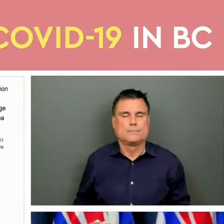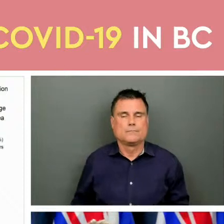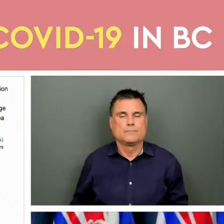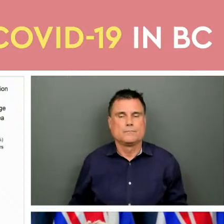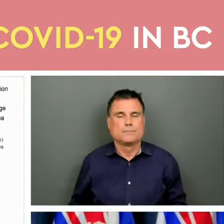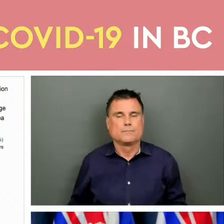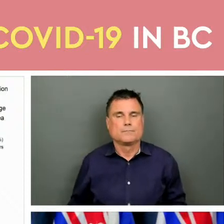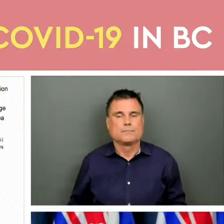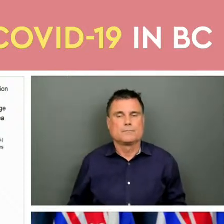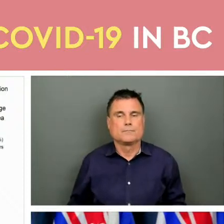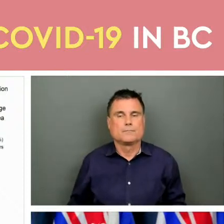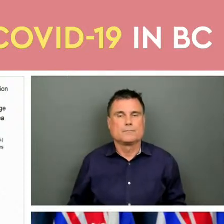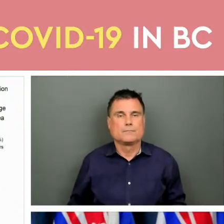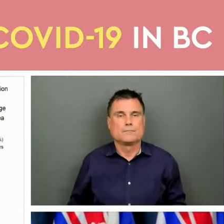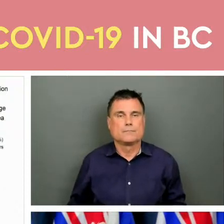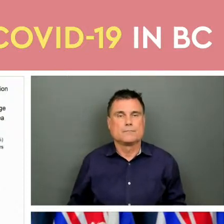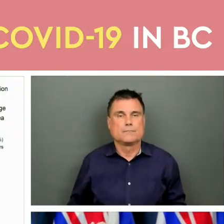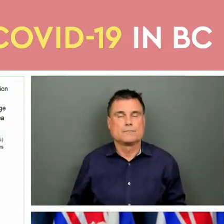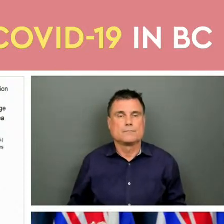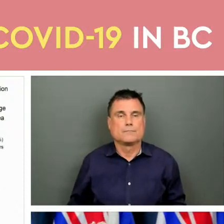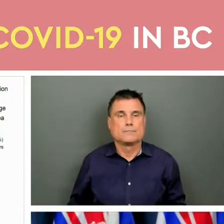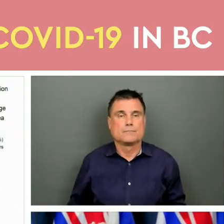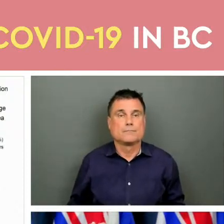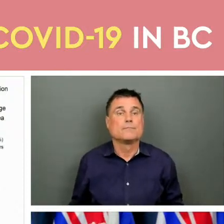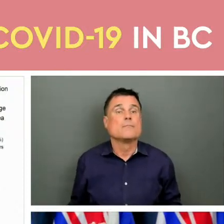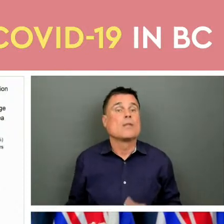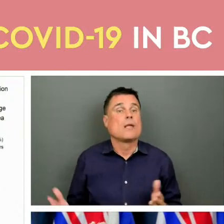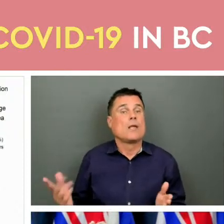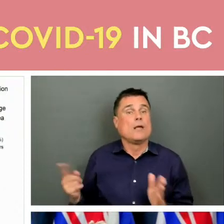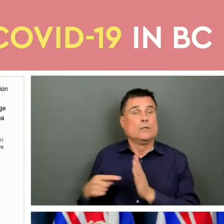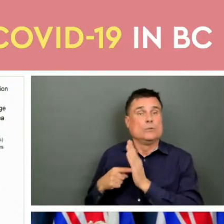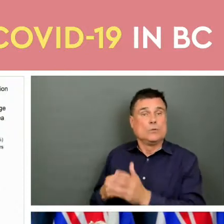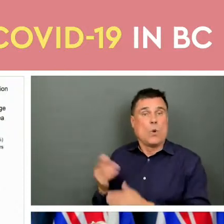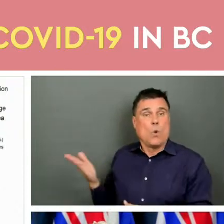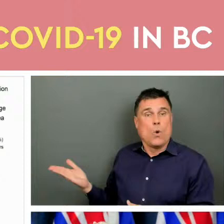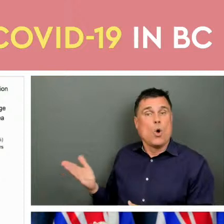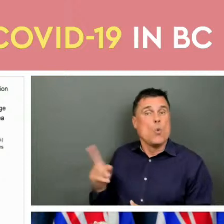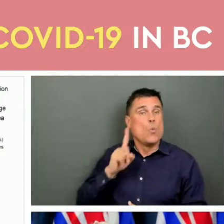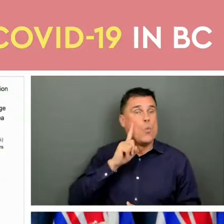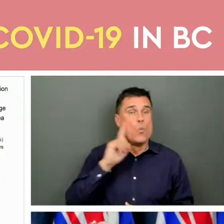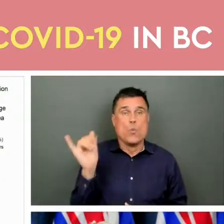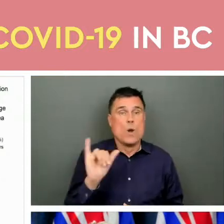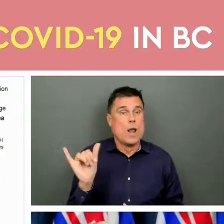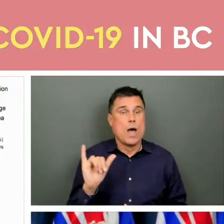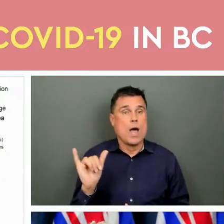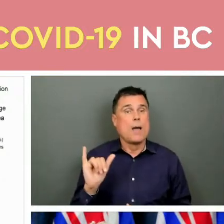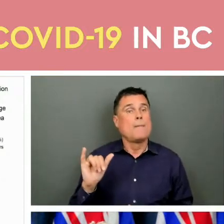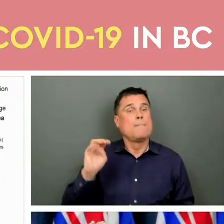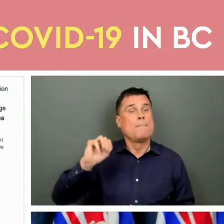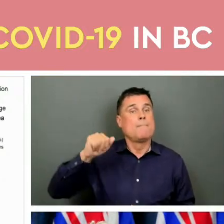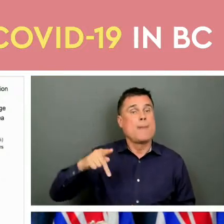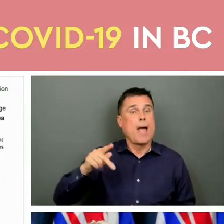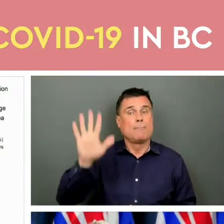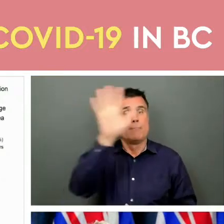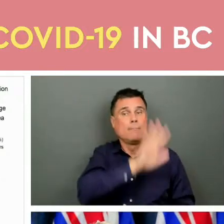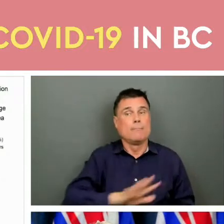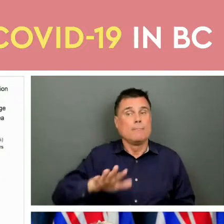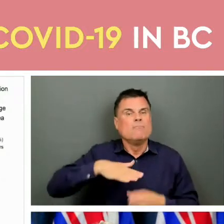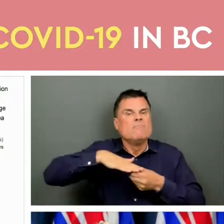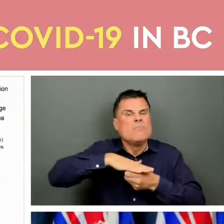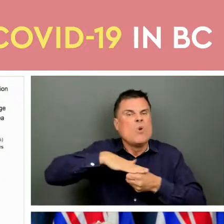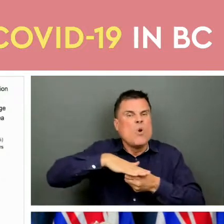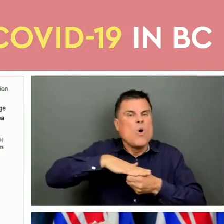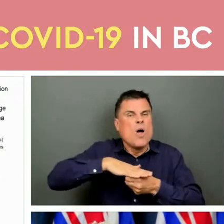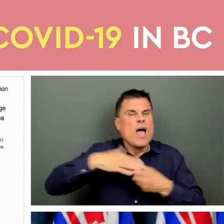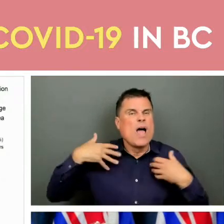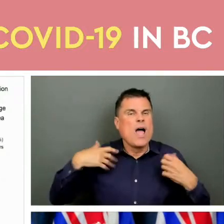And to put that into a context geographically, this gives a sense of the vaccine coverage by local health area for people 12